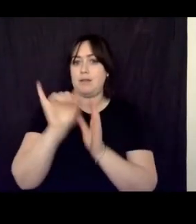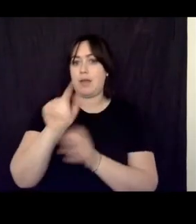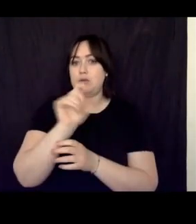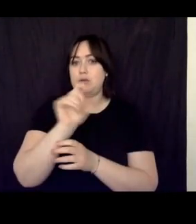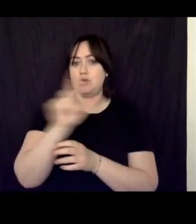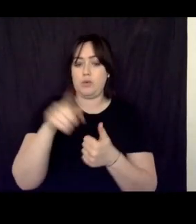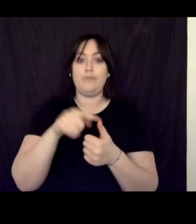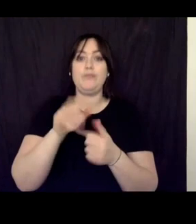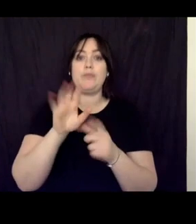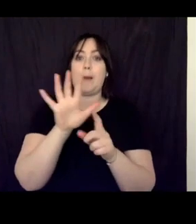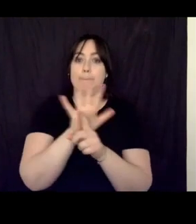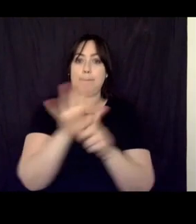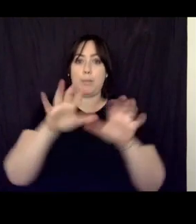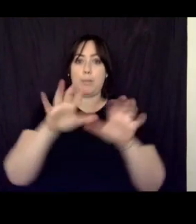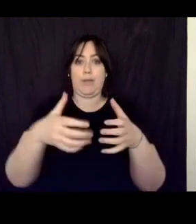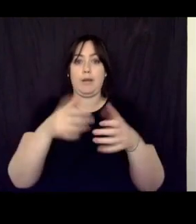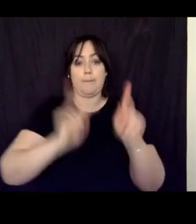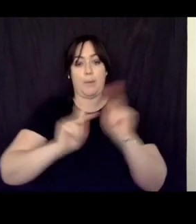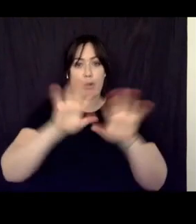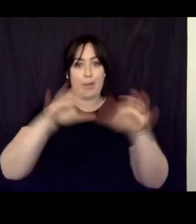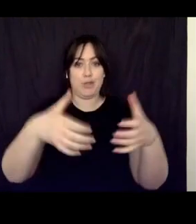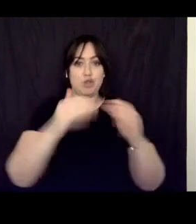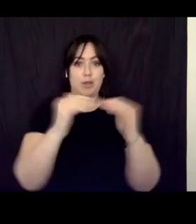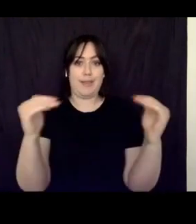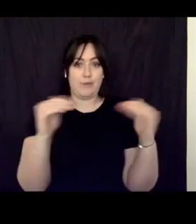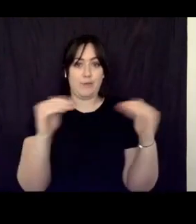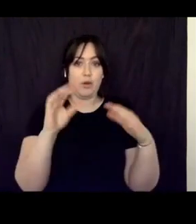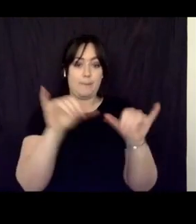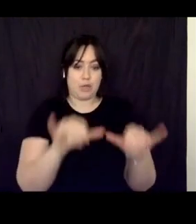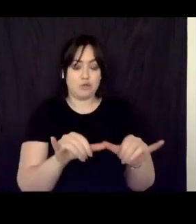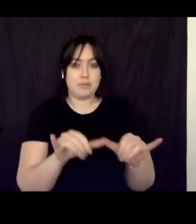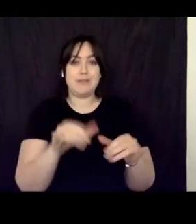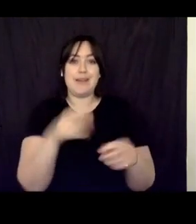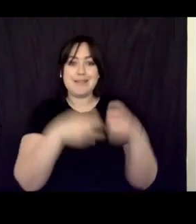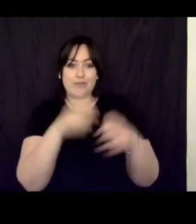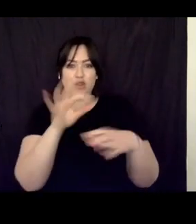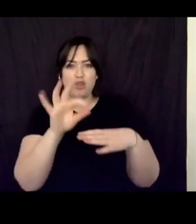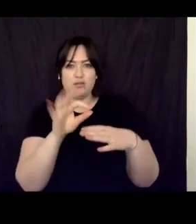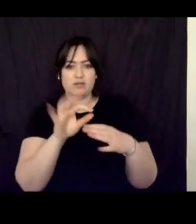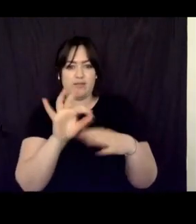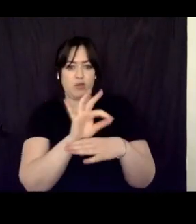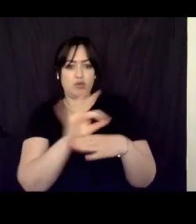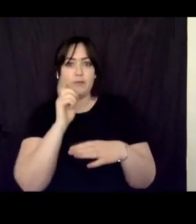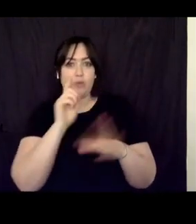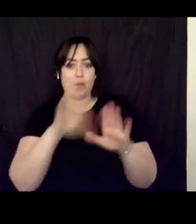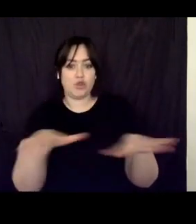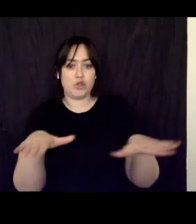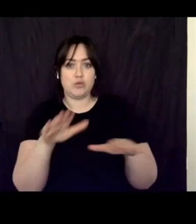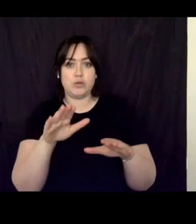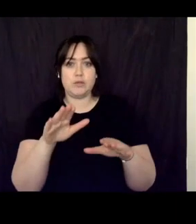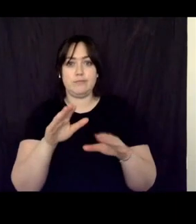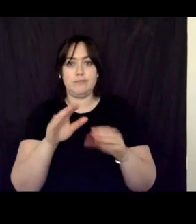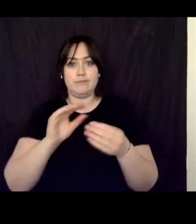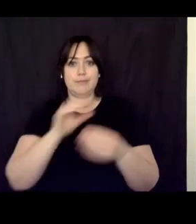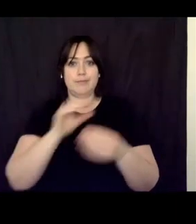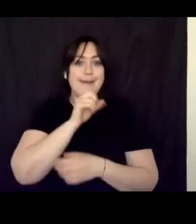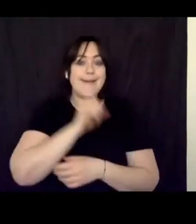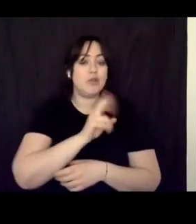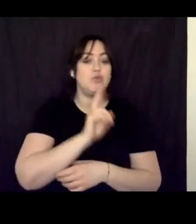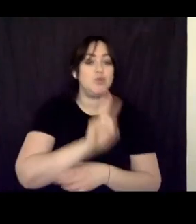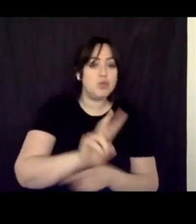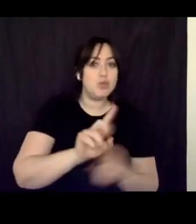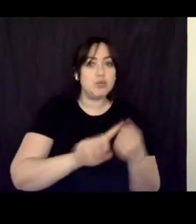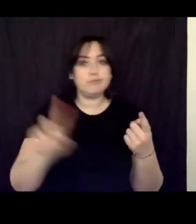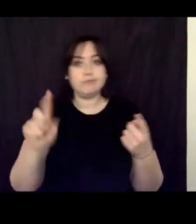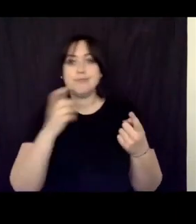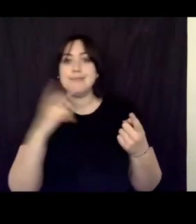level measurement of difficulty in functioning among the child population aged 2 to 17,